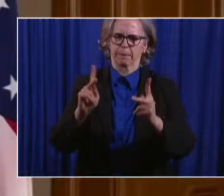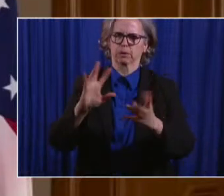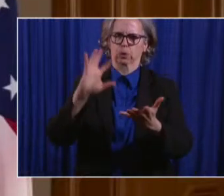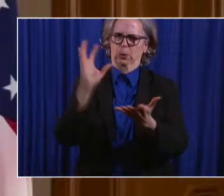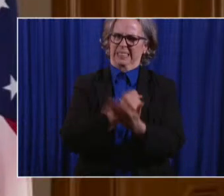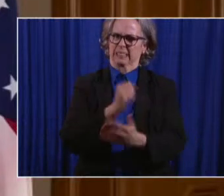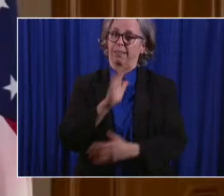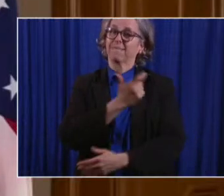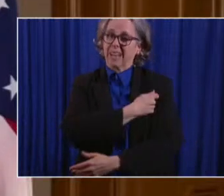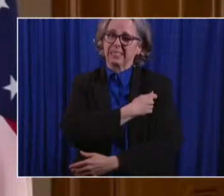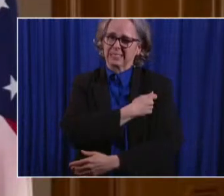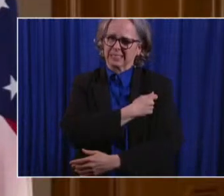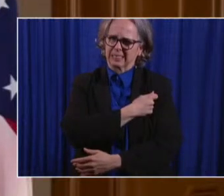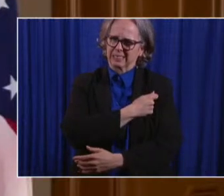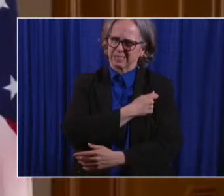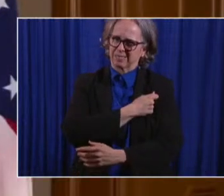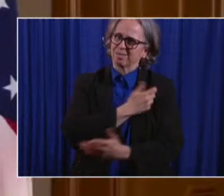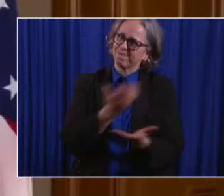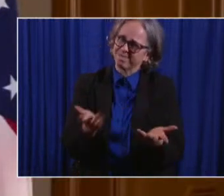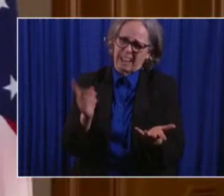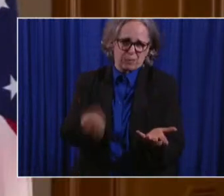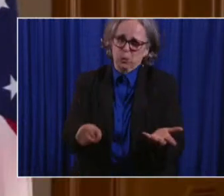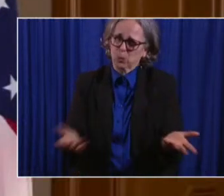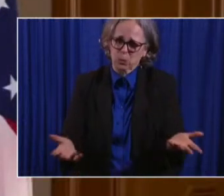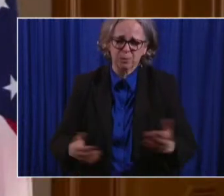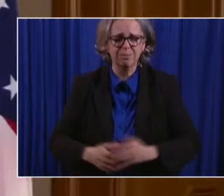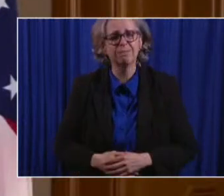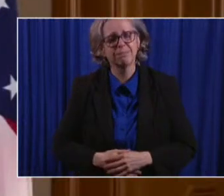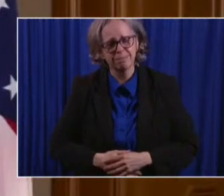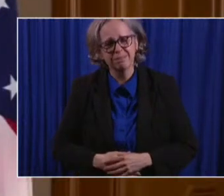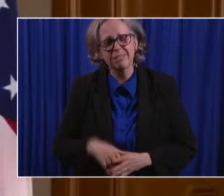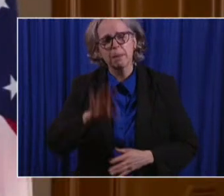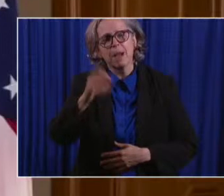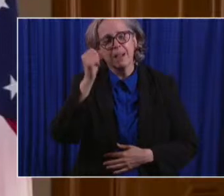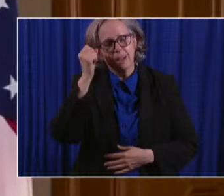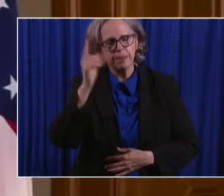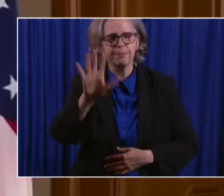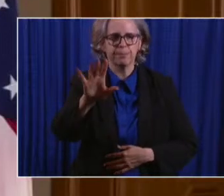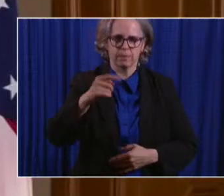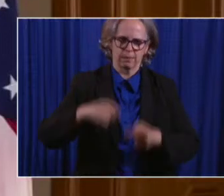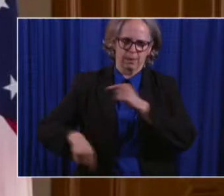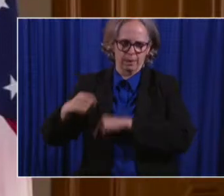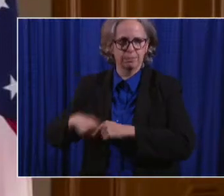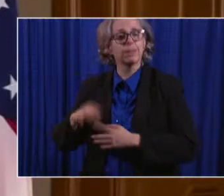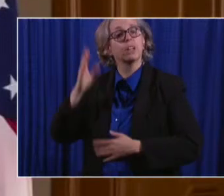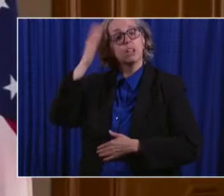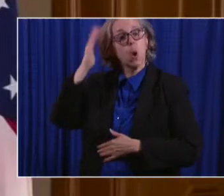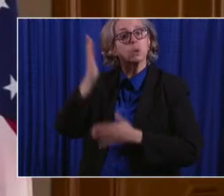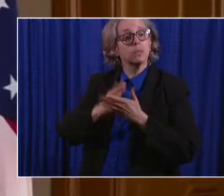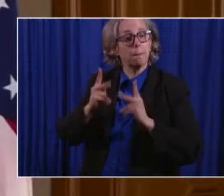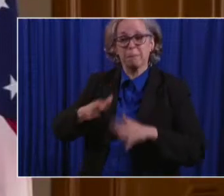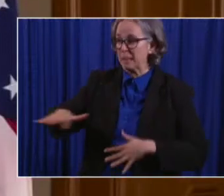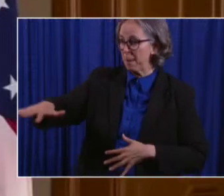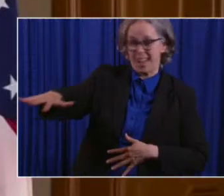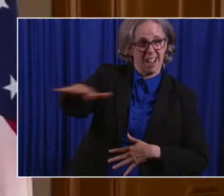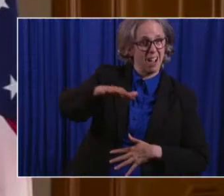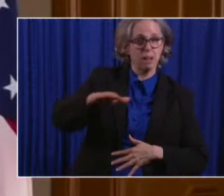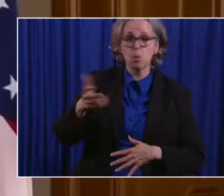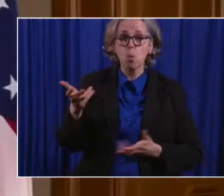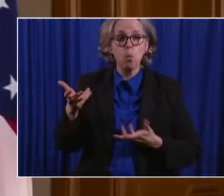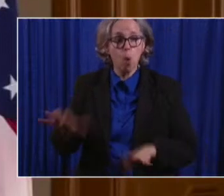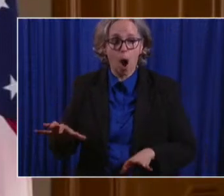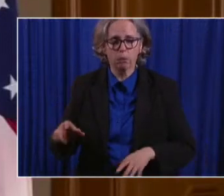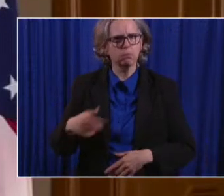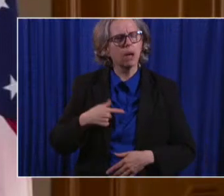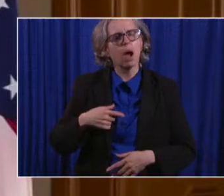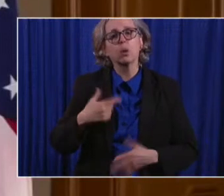vaccinated. Understanding, though, and respecting that there are people in Ohio who do not want to be vaccinated. And we respect that right.